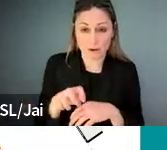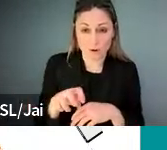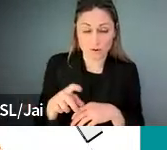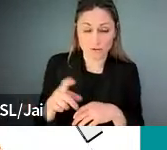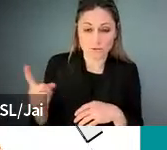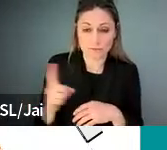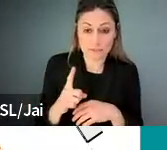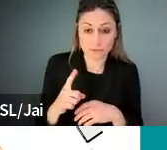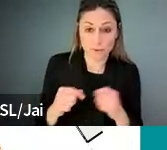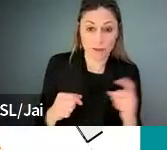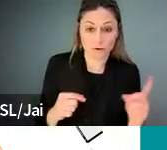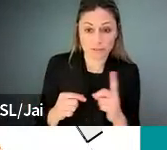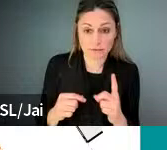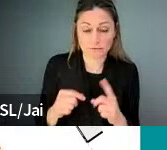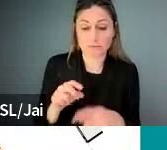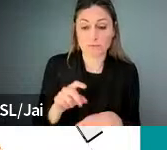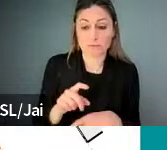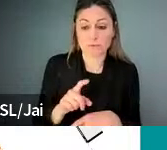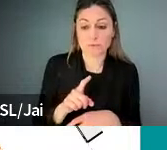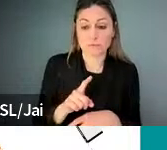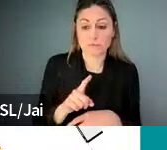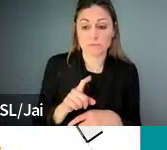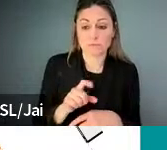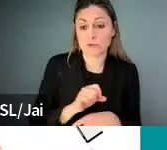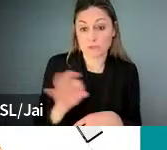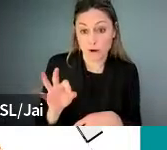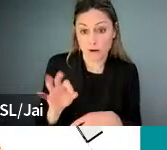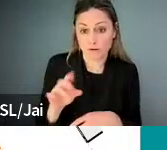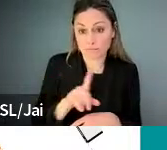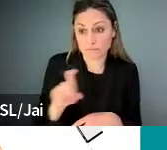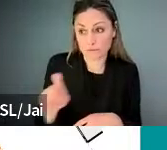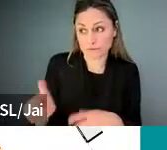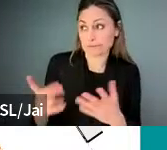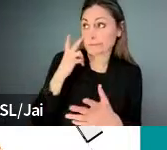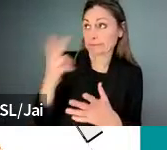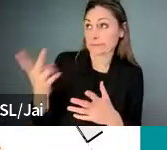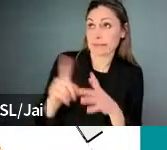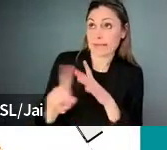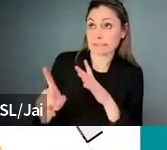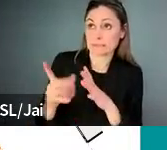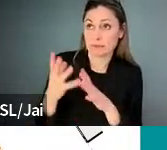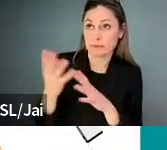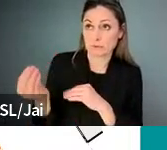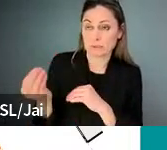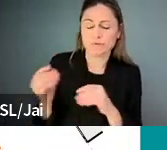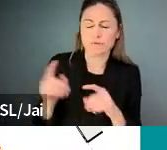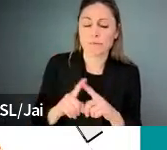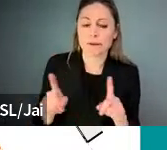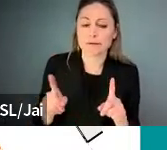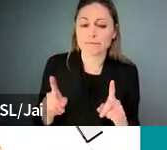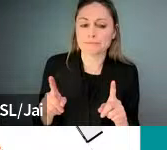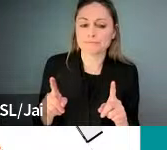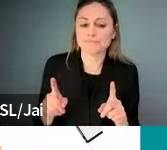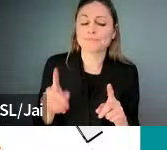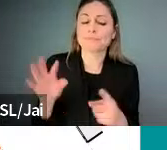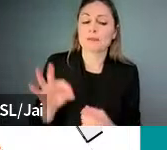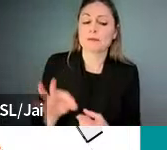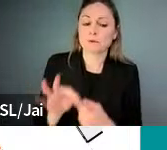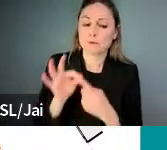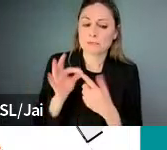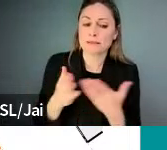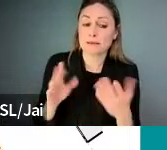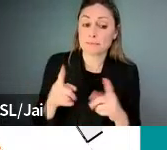the train. When you get off, you generally just walk to the exit where you see it. But the unique thing about